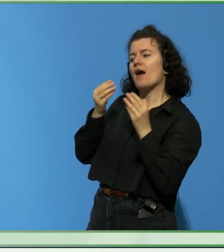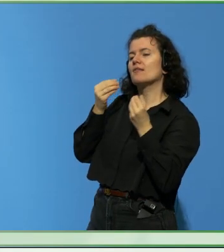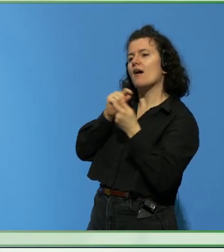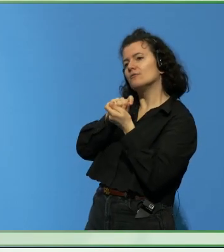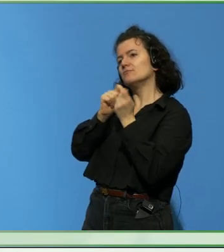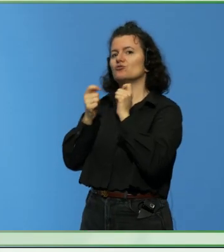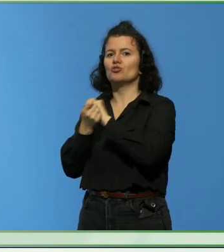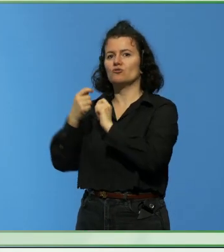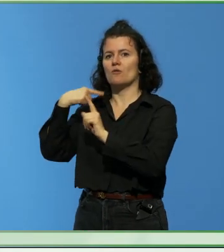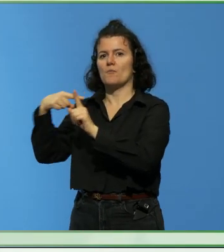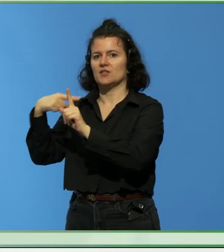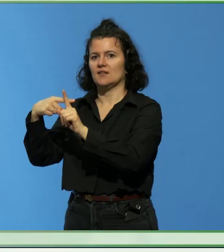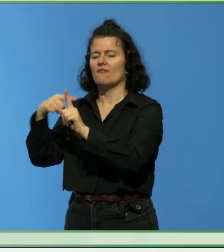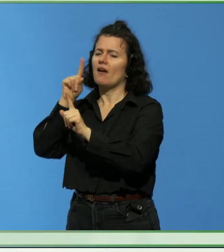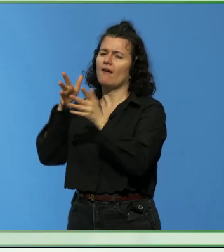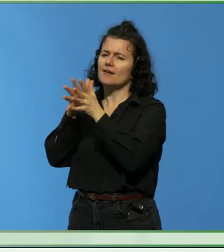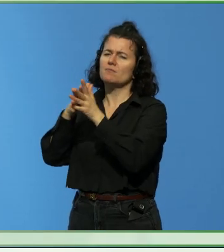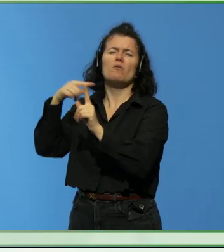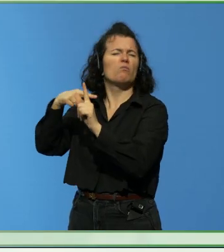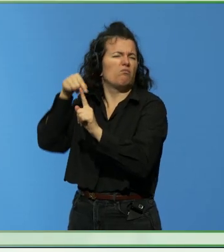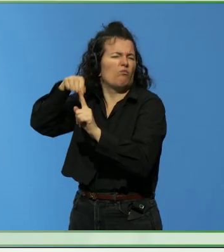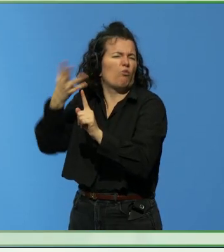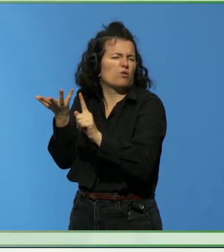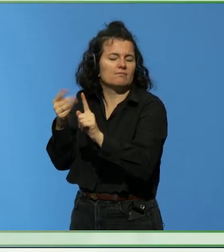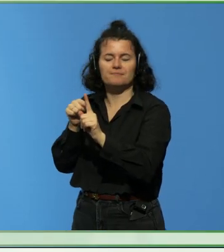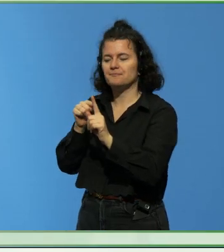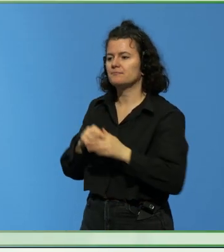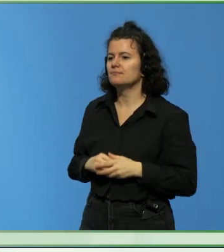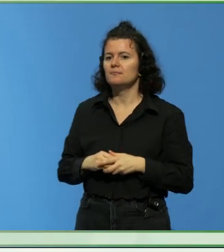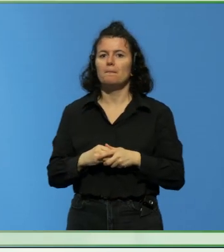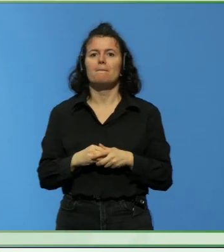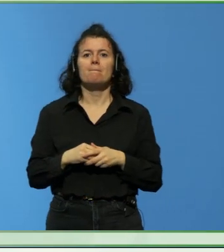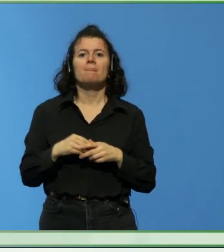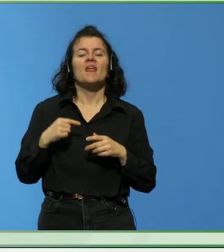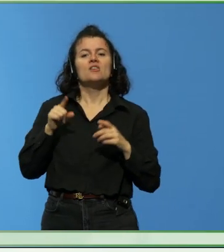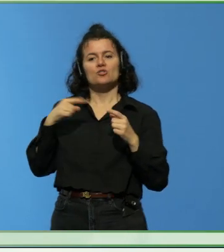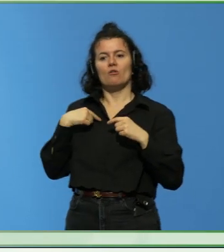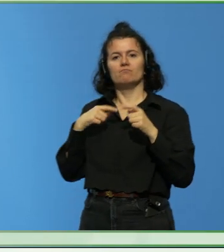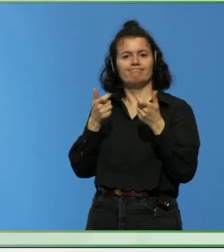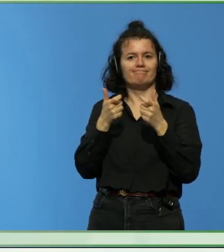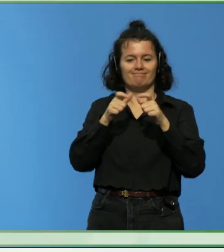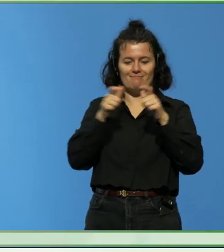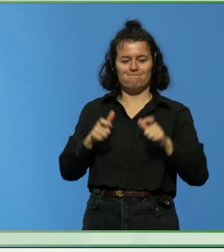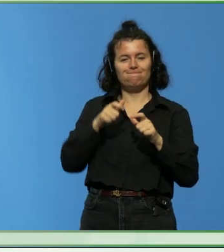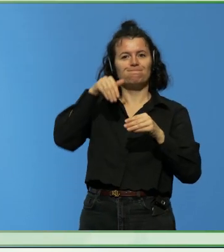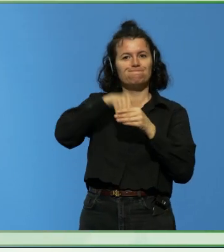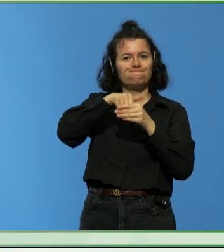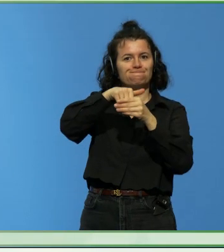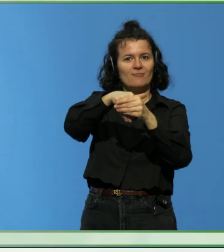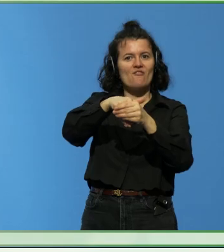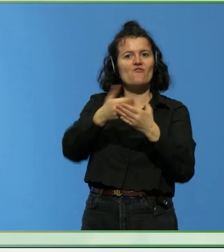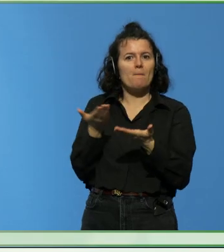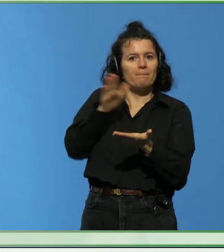that next. So the campaign participants are given period packs to make the behaviours easy